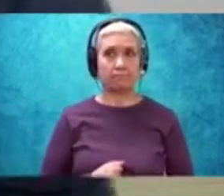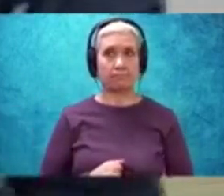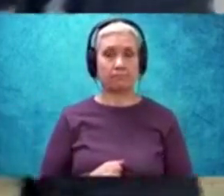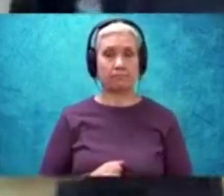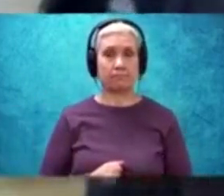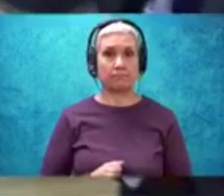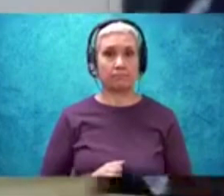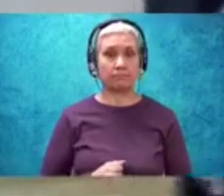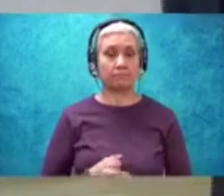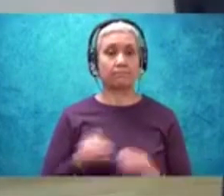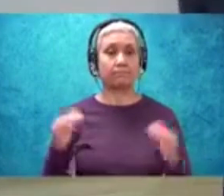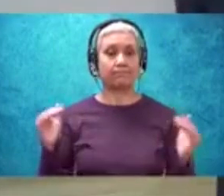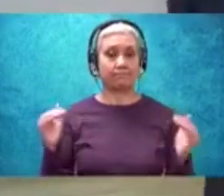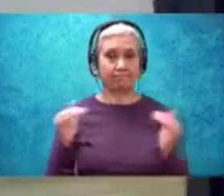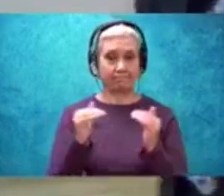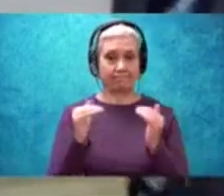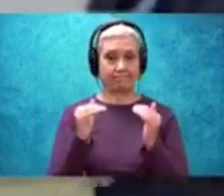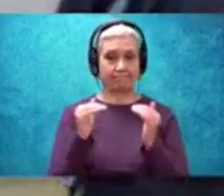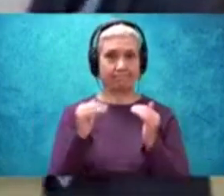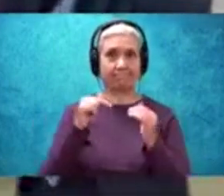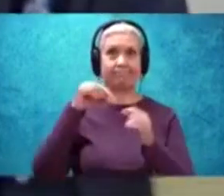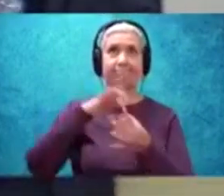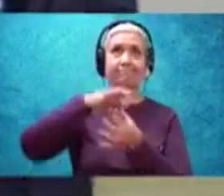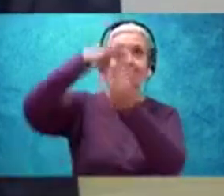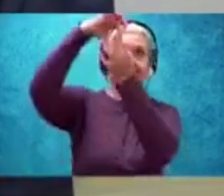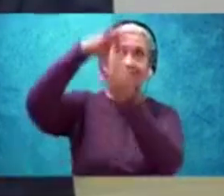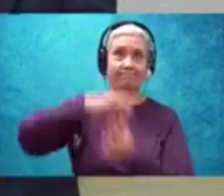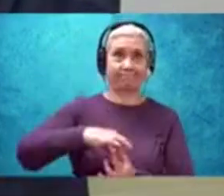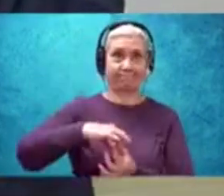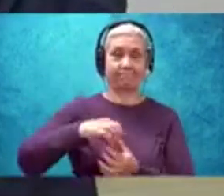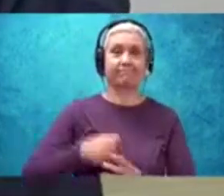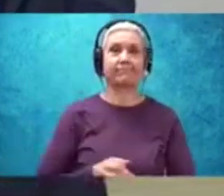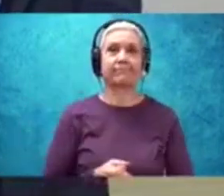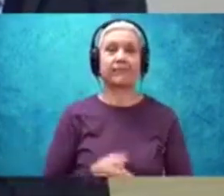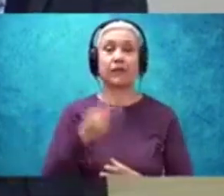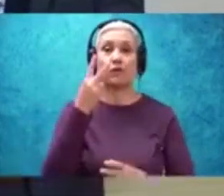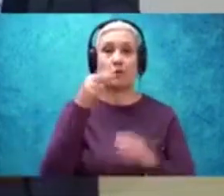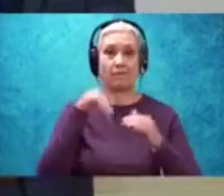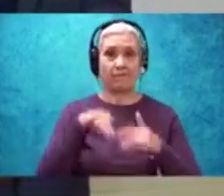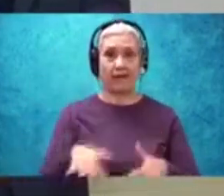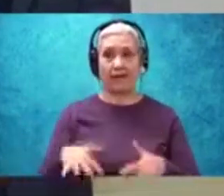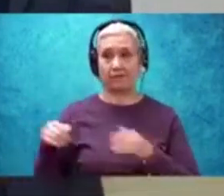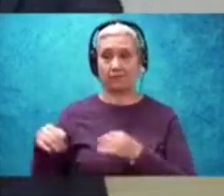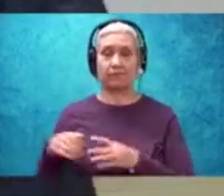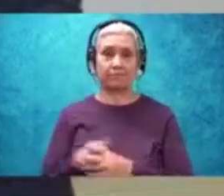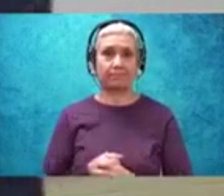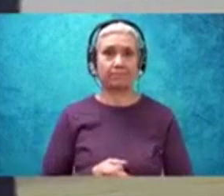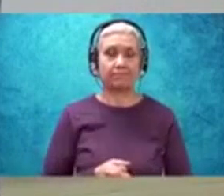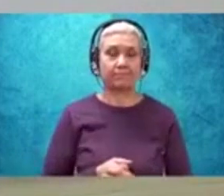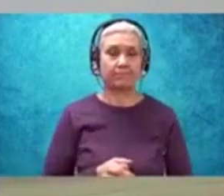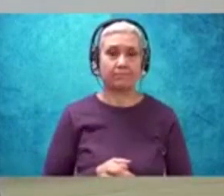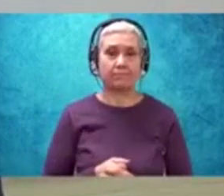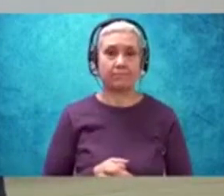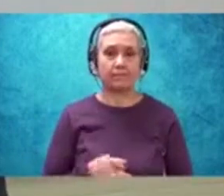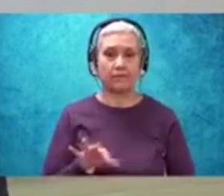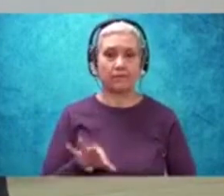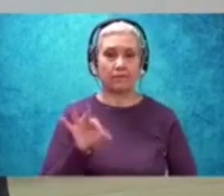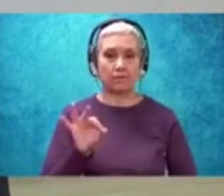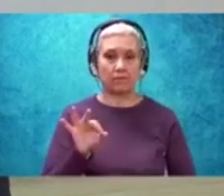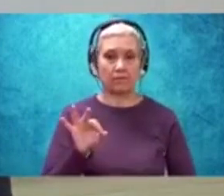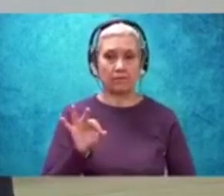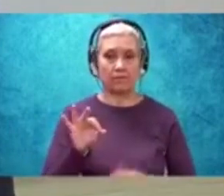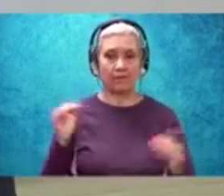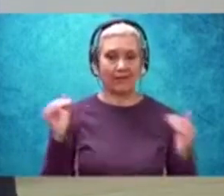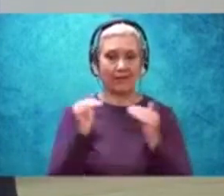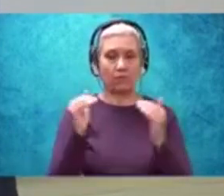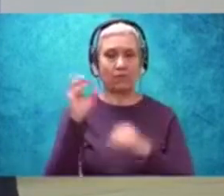that is equivalent to that top one. And now we've got two factors that we can use to find what is